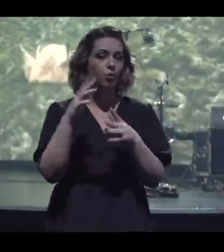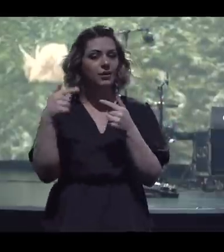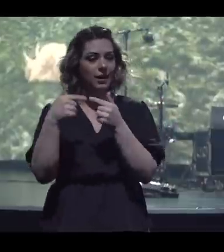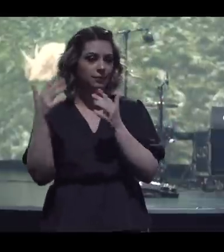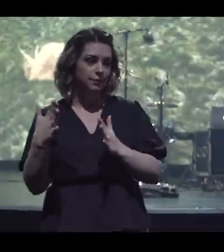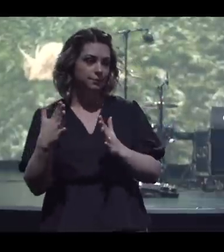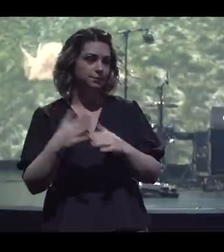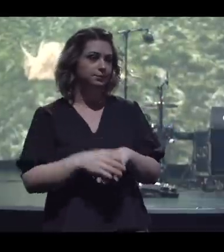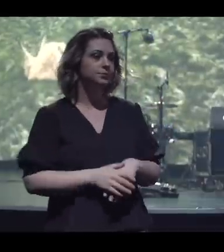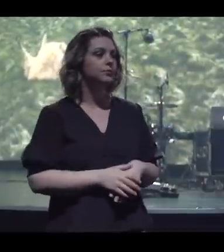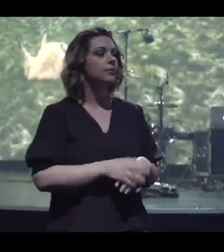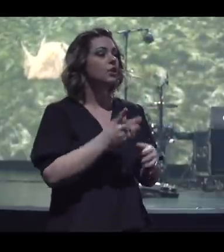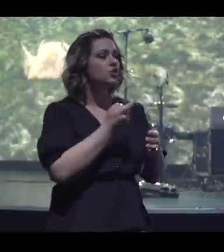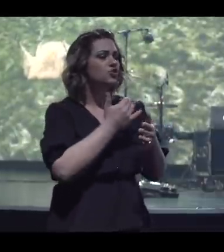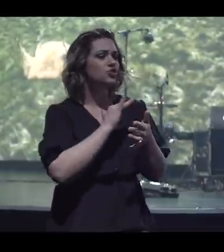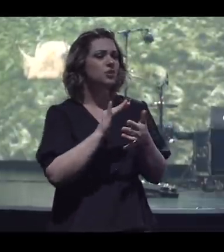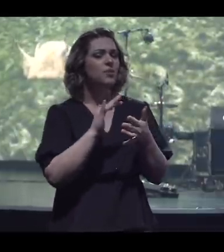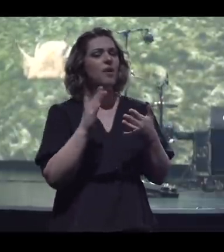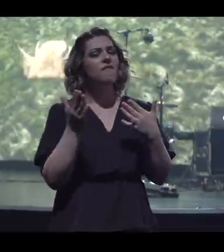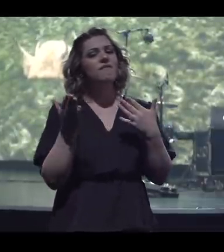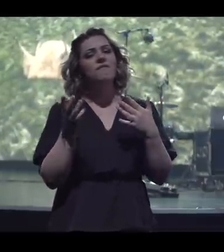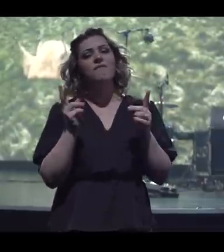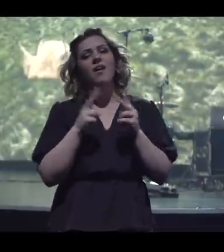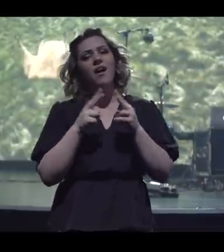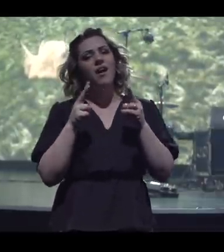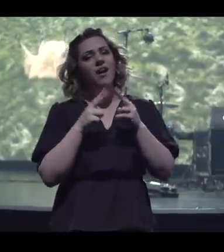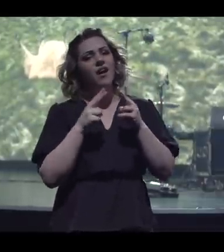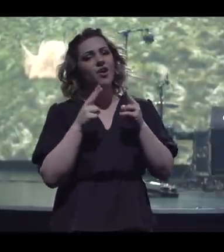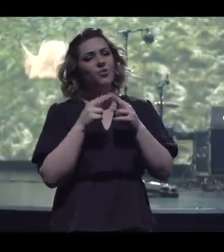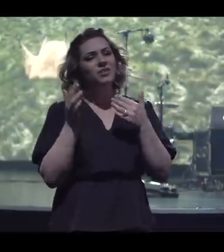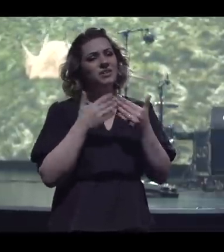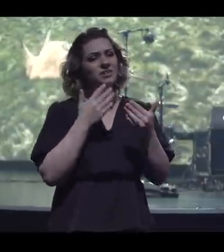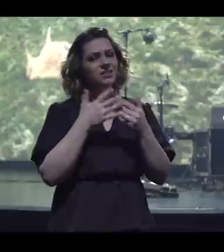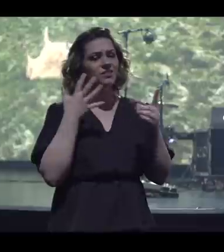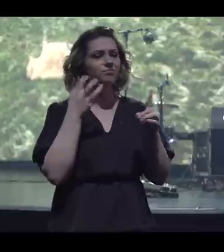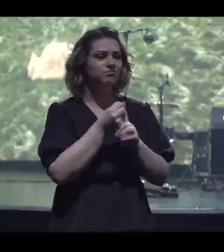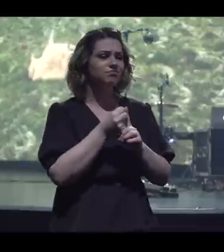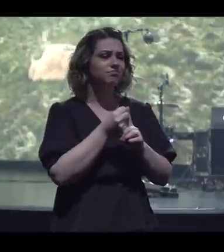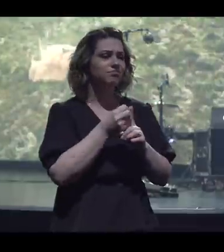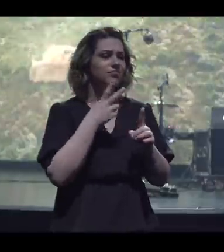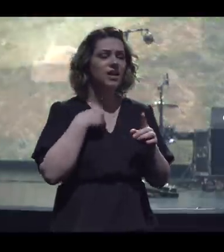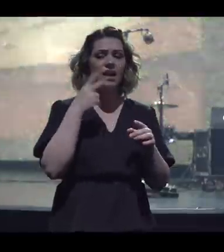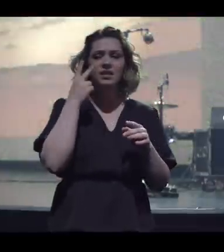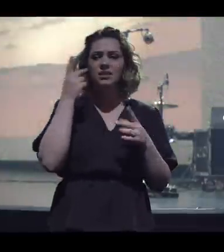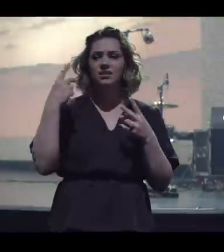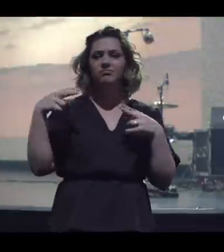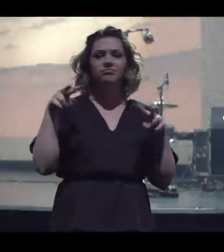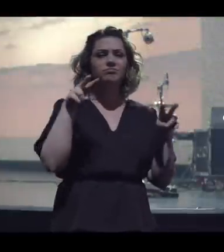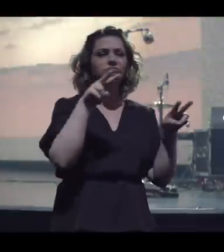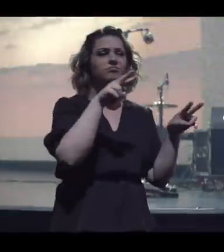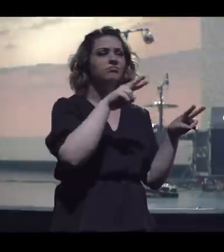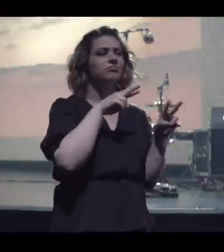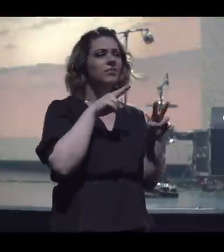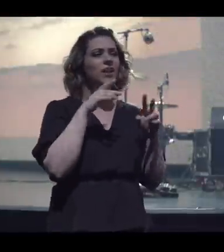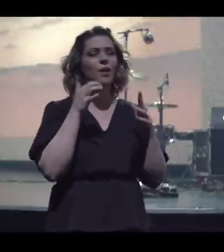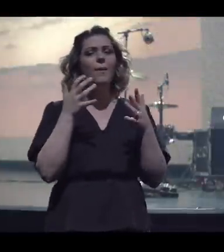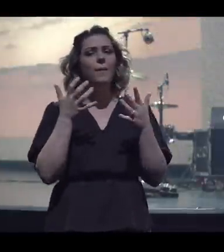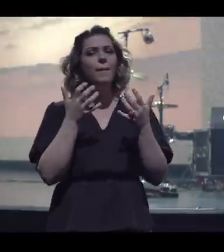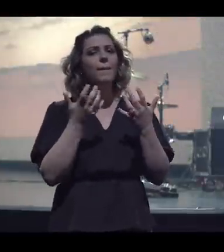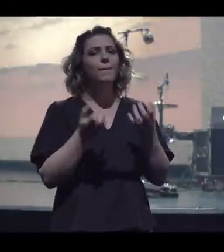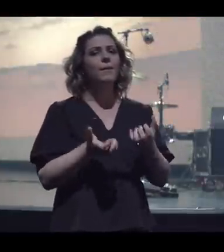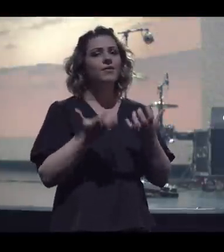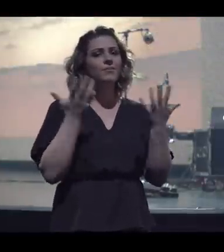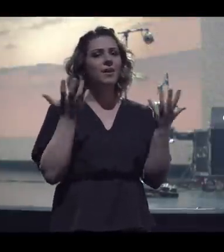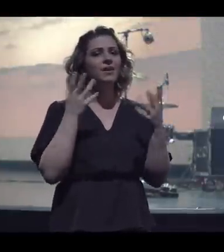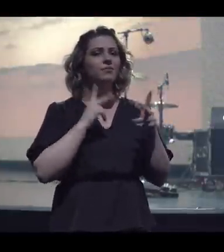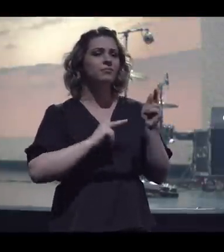vulnerable. And I look around where we are now, and I just see so many people that are vulnerable. Marriages